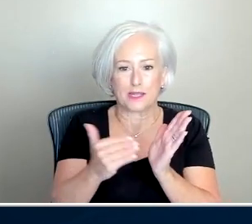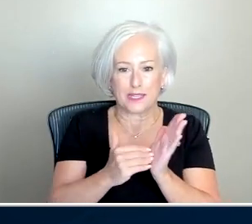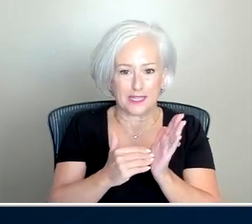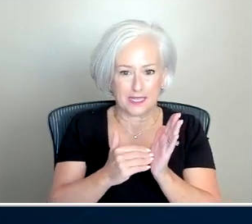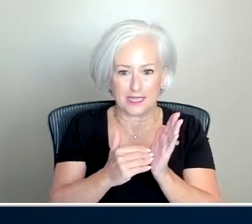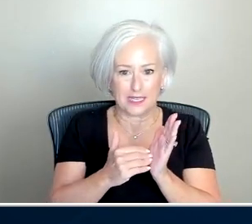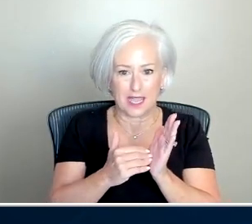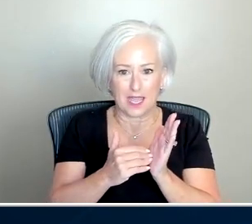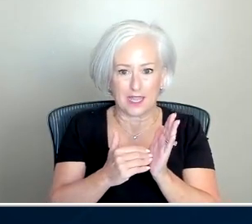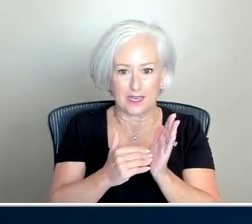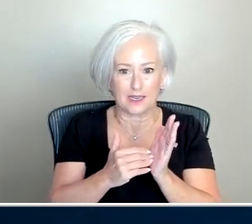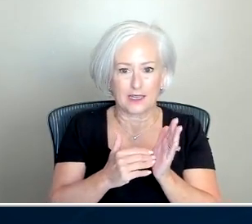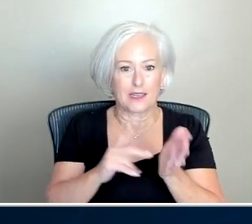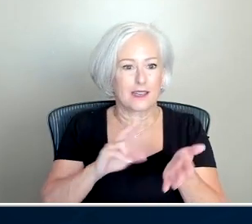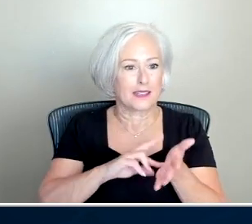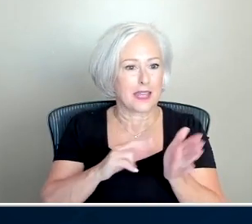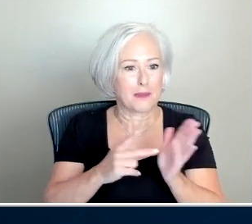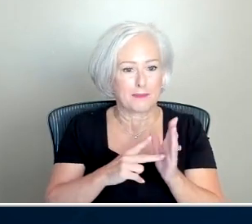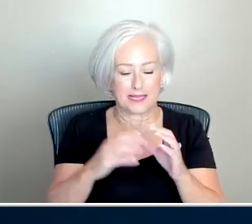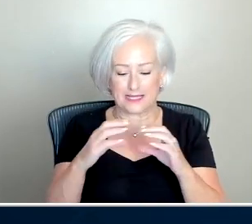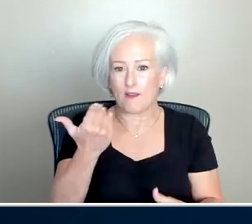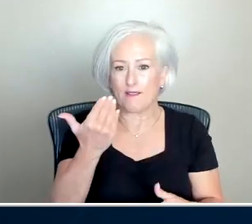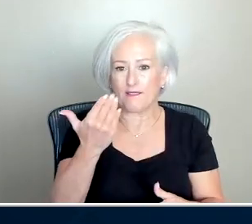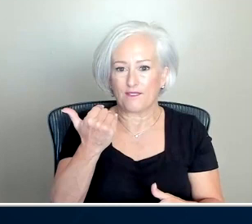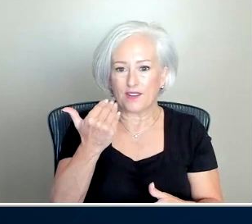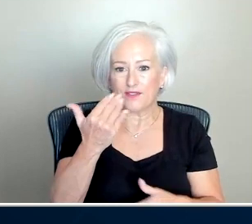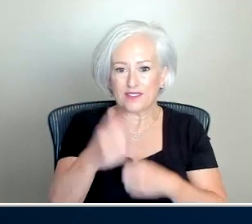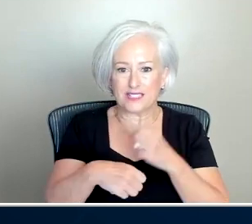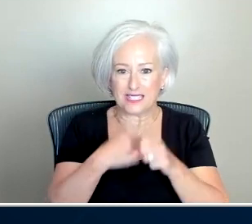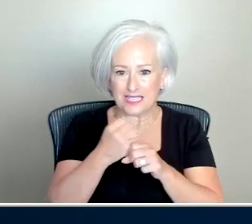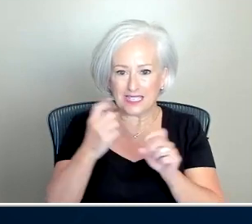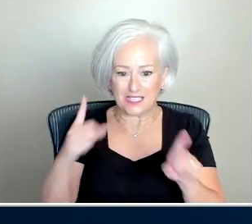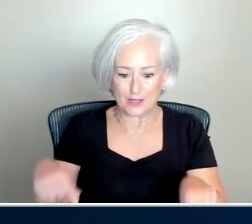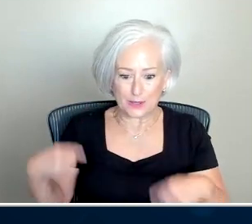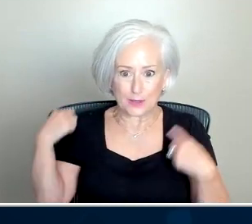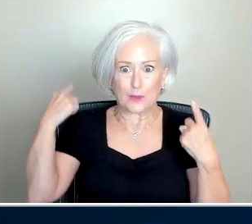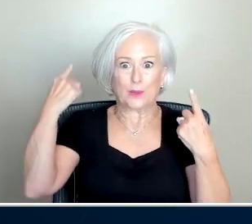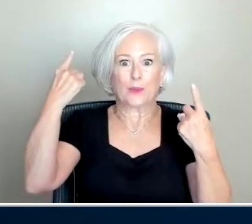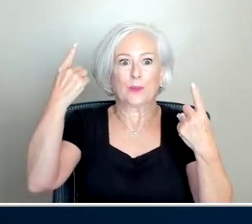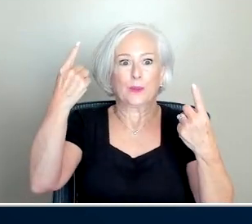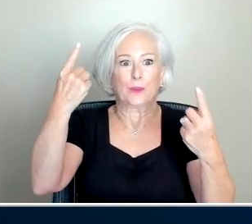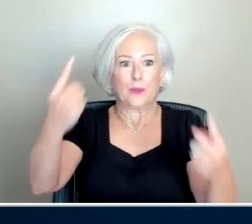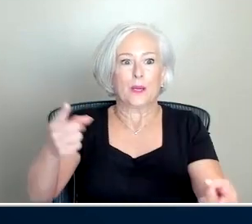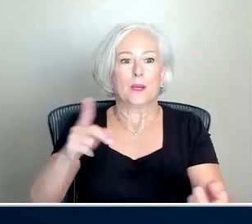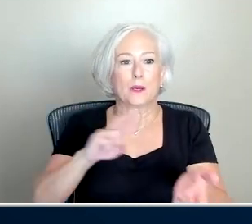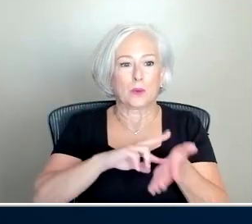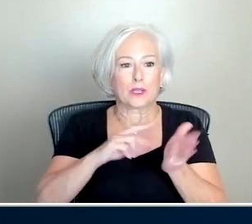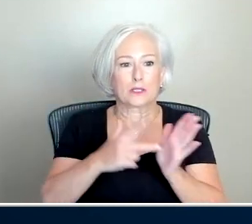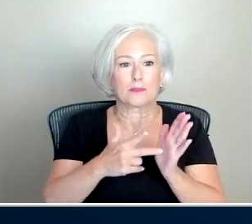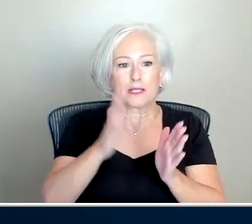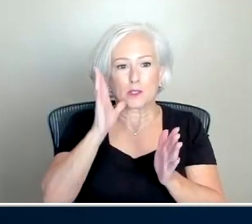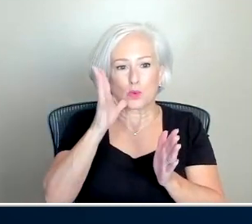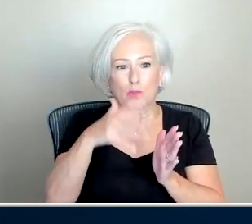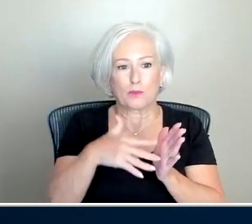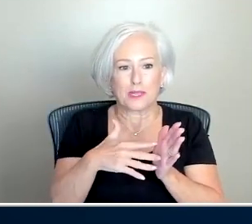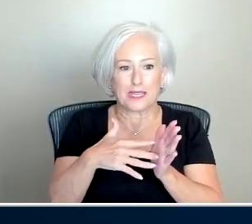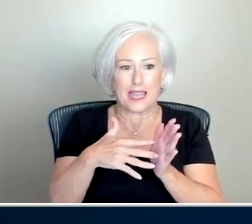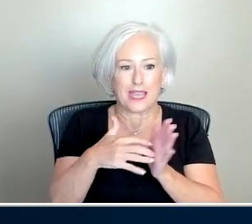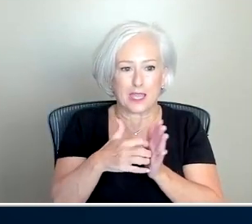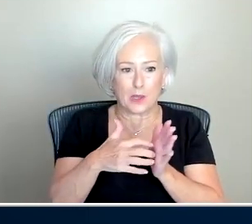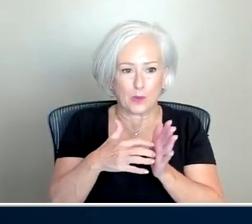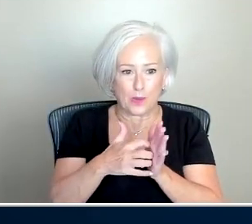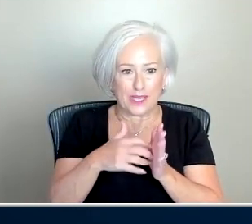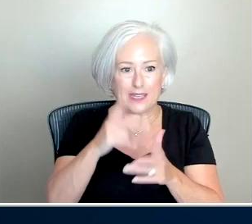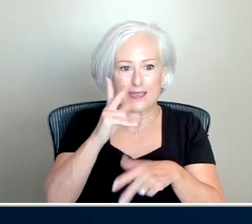15 plus years, and it would probably be a very, very weak version of that cancer. Is that true? Yes, I mean, there